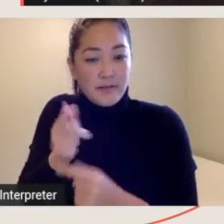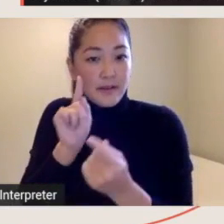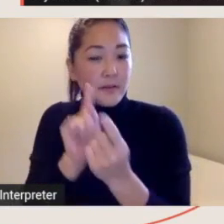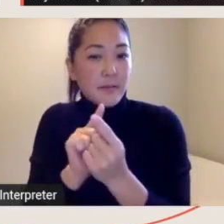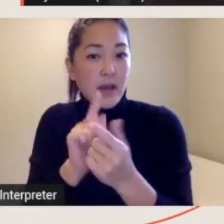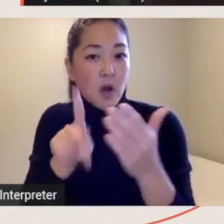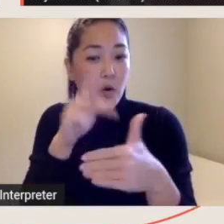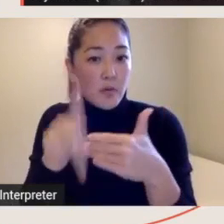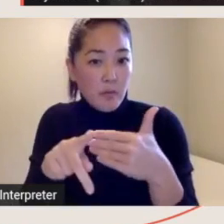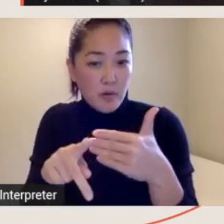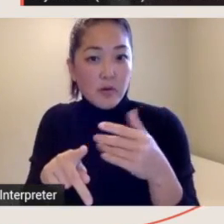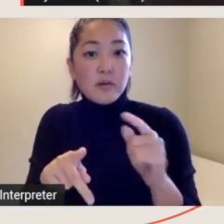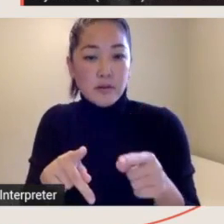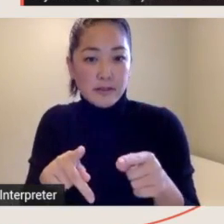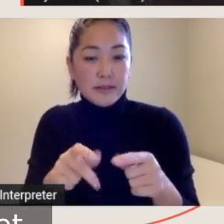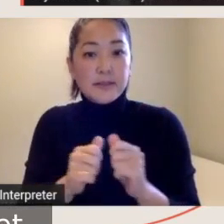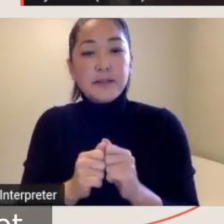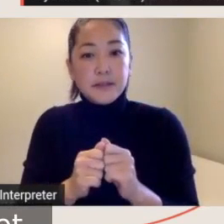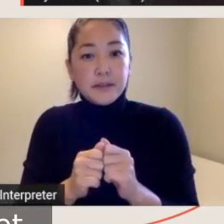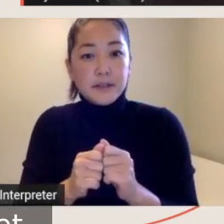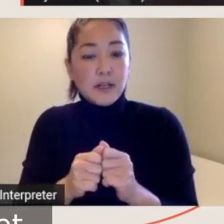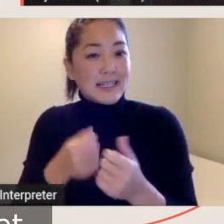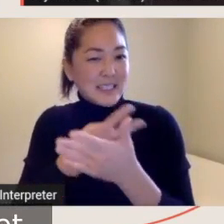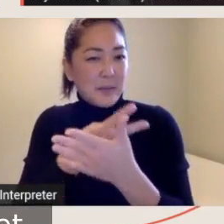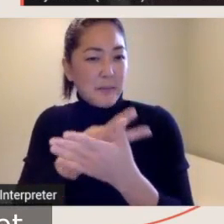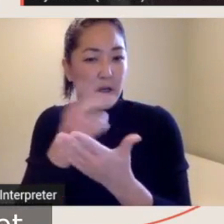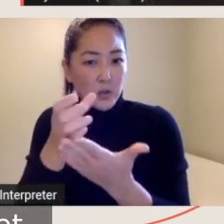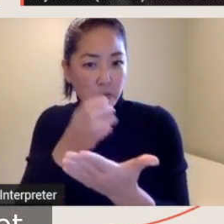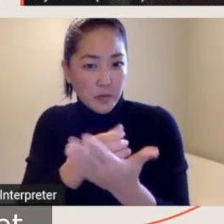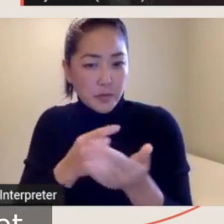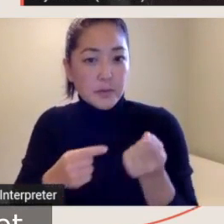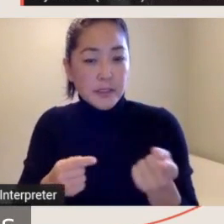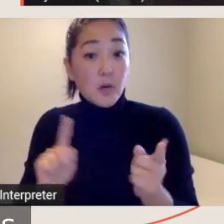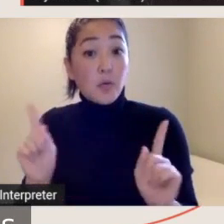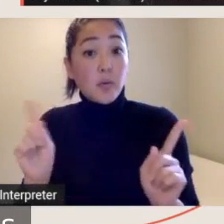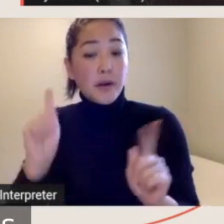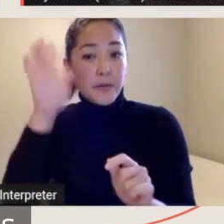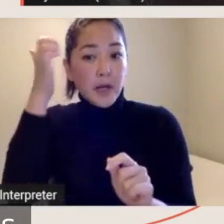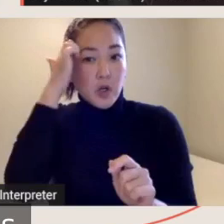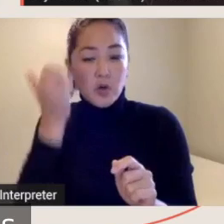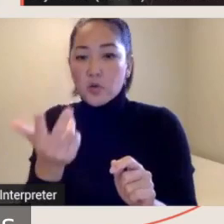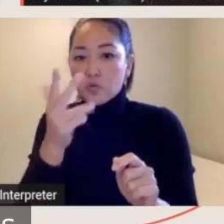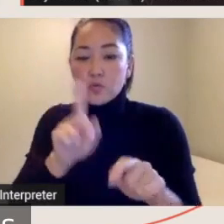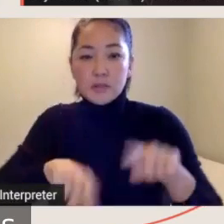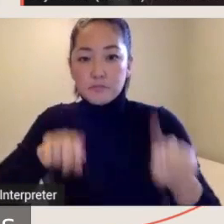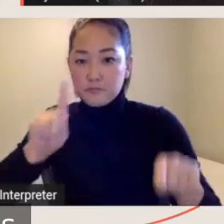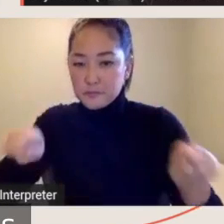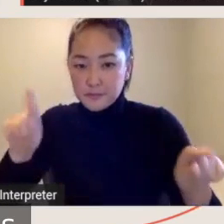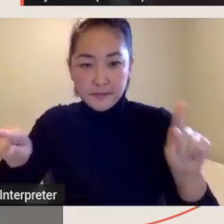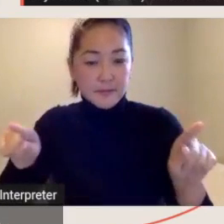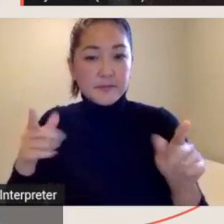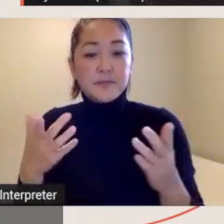a program, in a documentary directing program that is a master course set, I mean, happening in Europe in three different countries that is called Doc